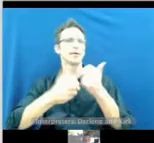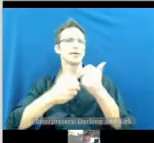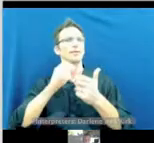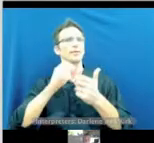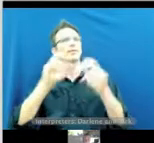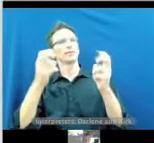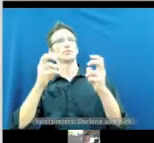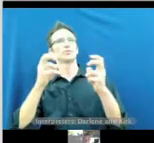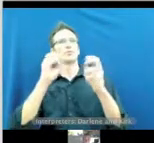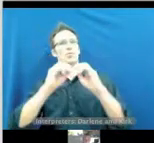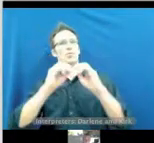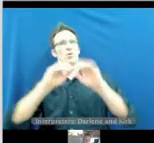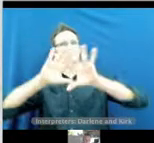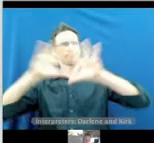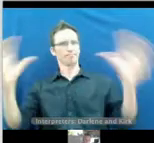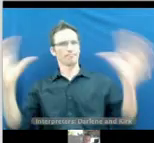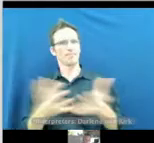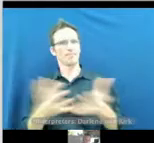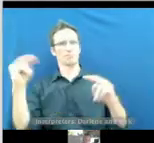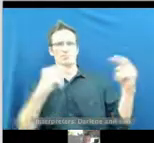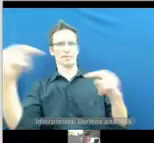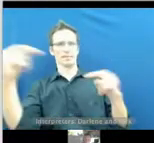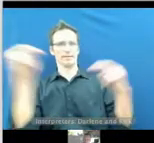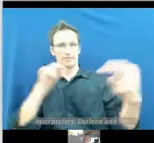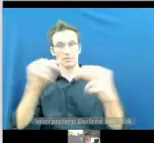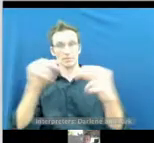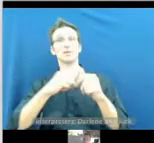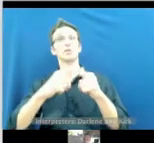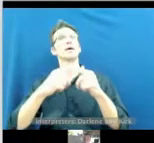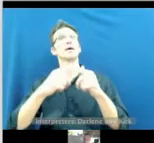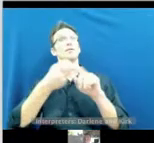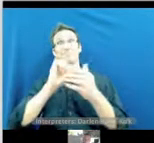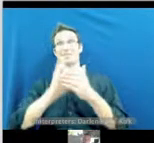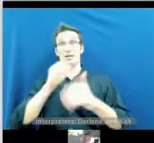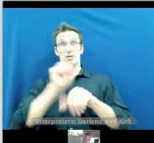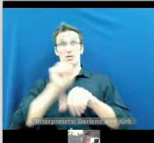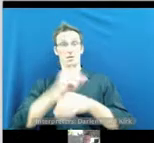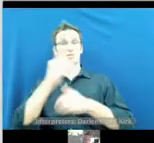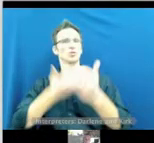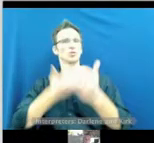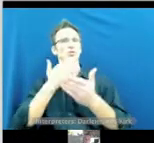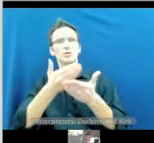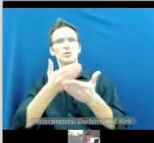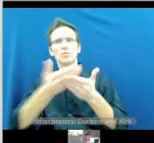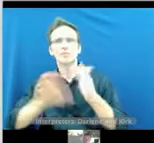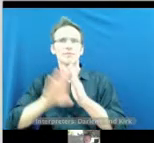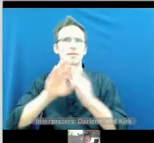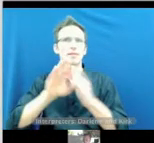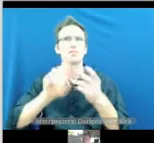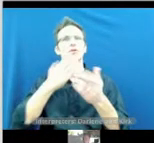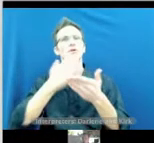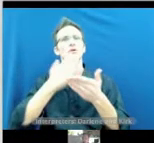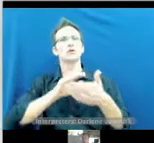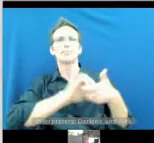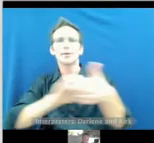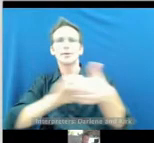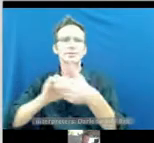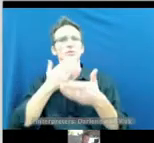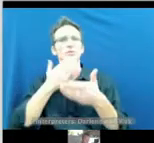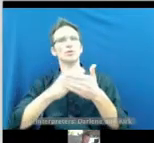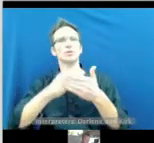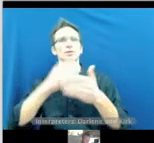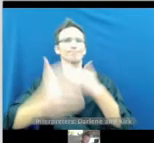that, there have been some great resources developed and some great partnerships and influence. So what have